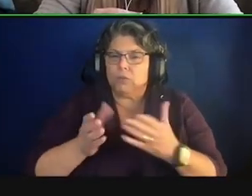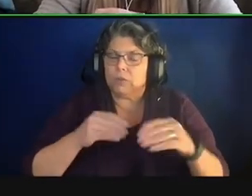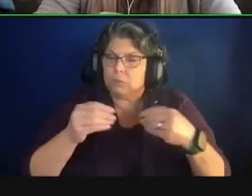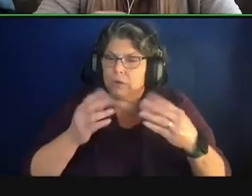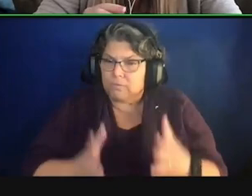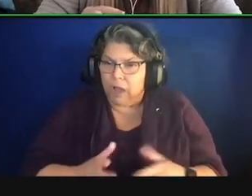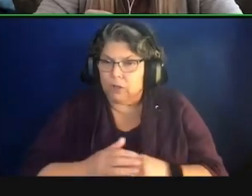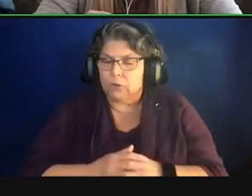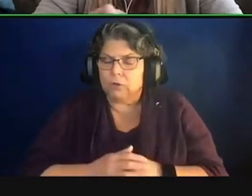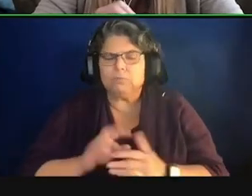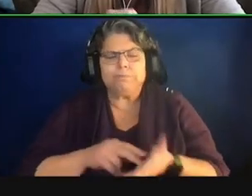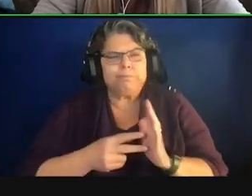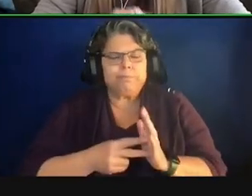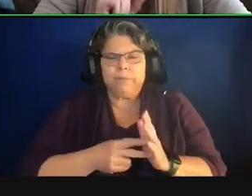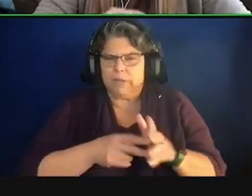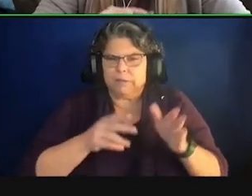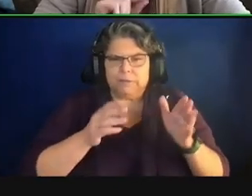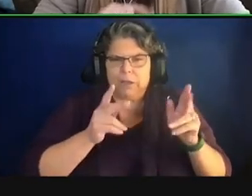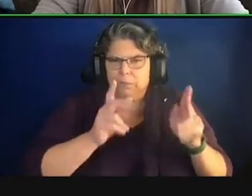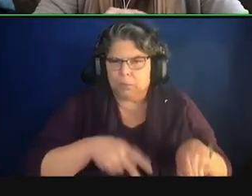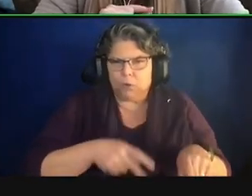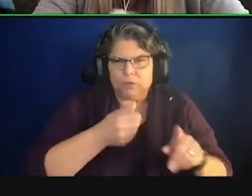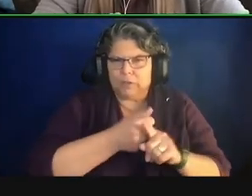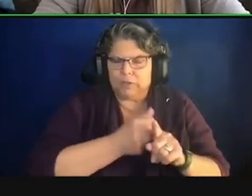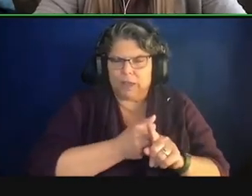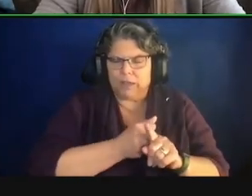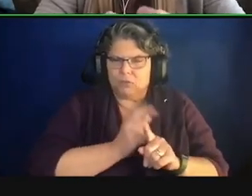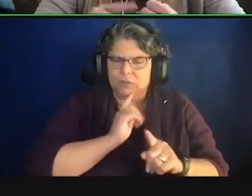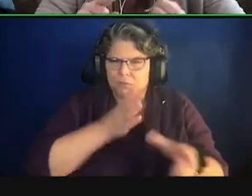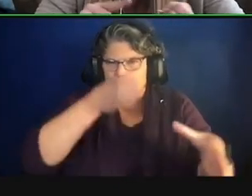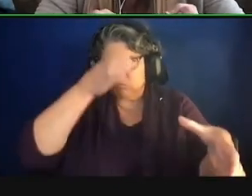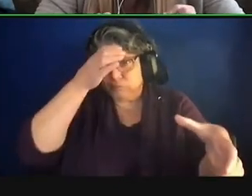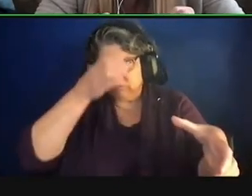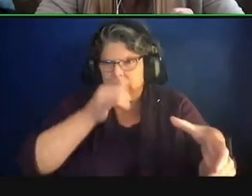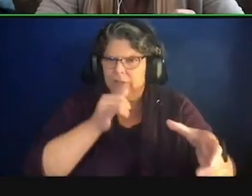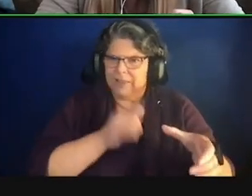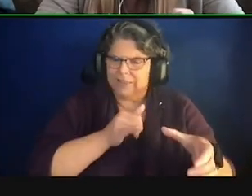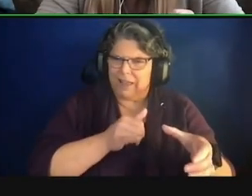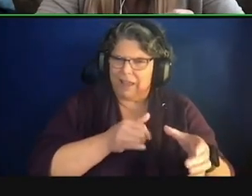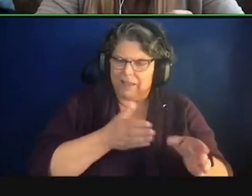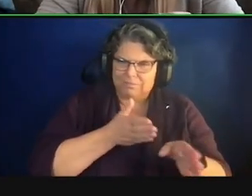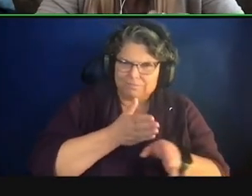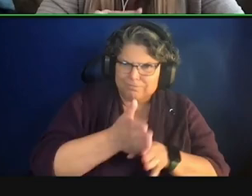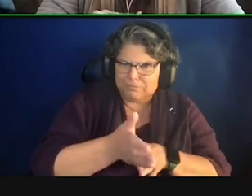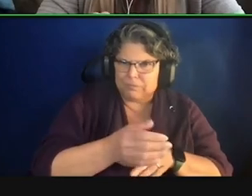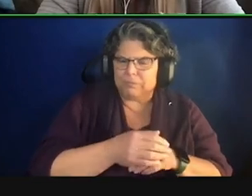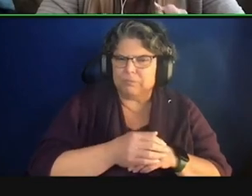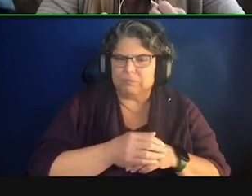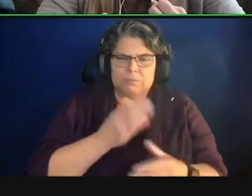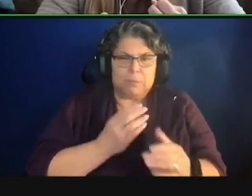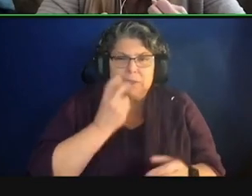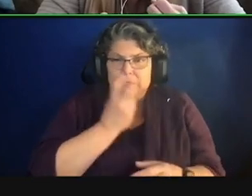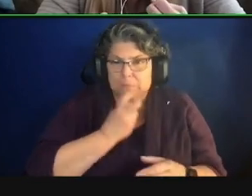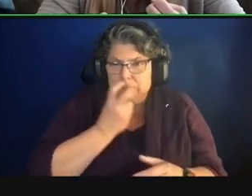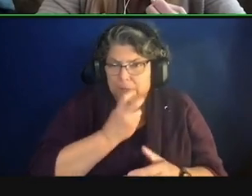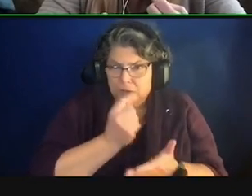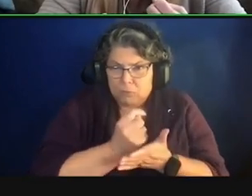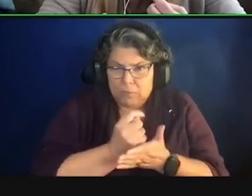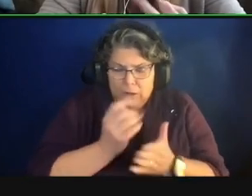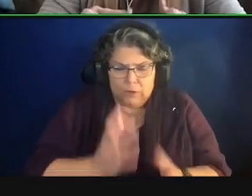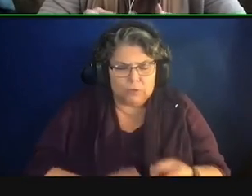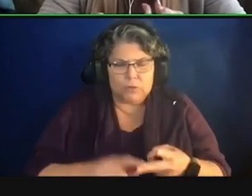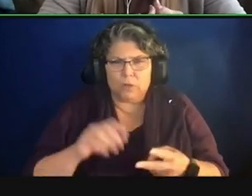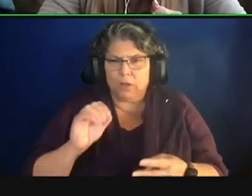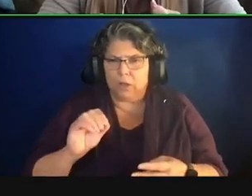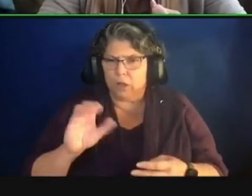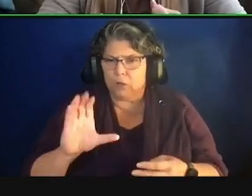an expert in that specific area of need, whether that's a speech provider, an occupational